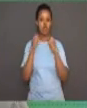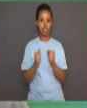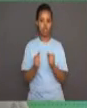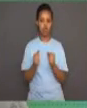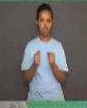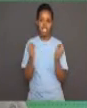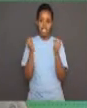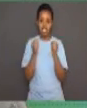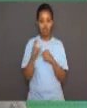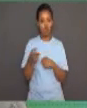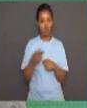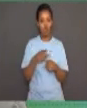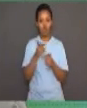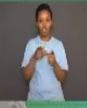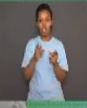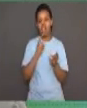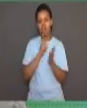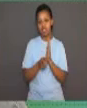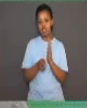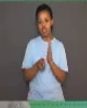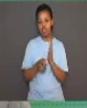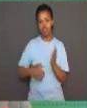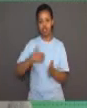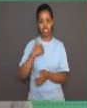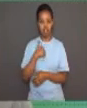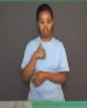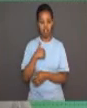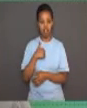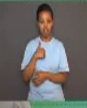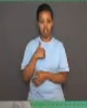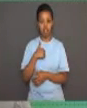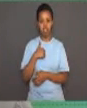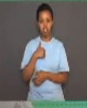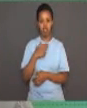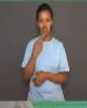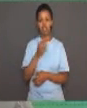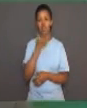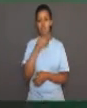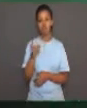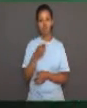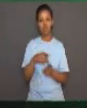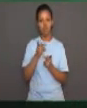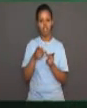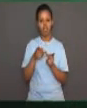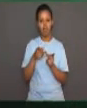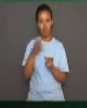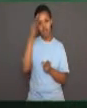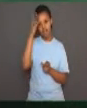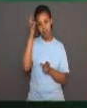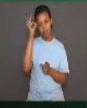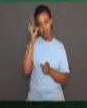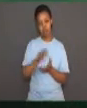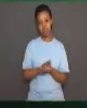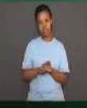in countries that are cold, like Canada, or very hot, like Libya.